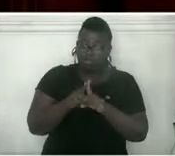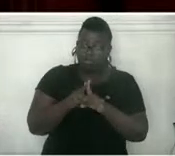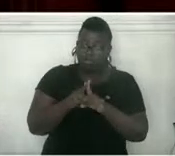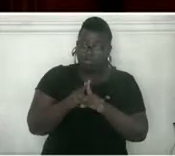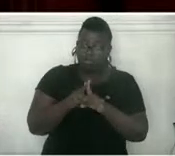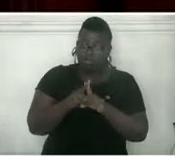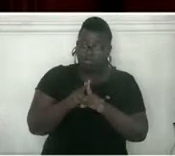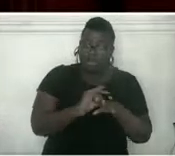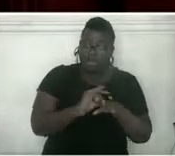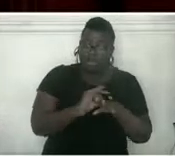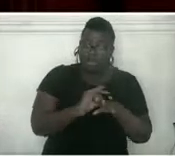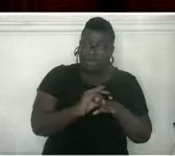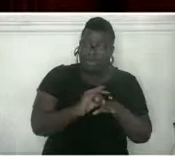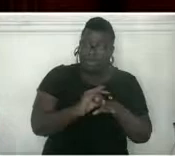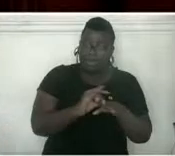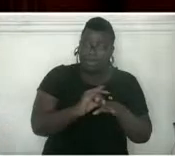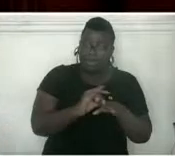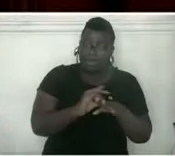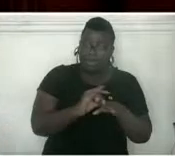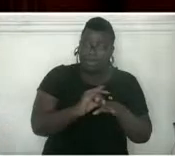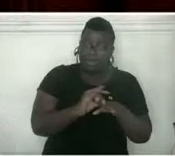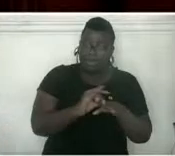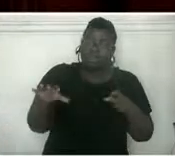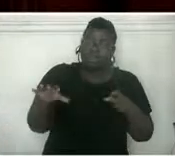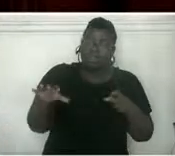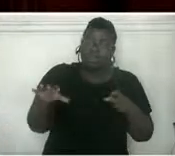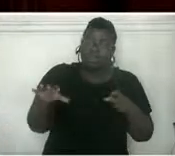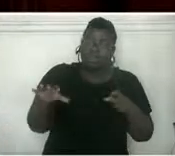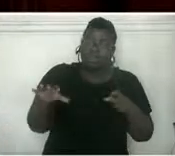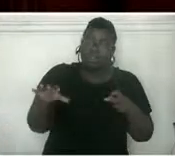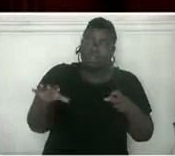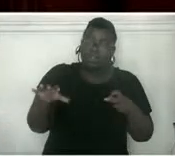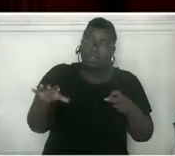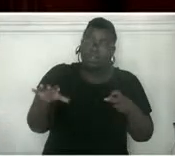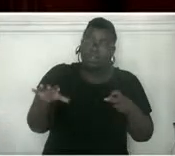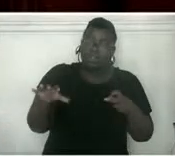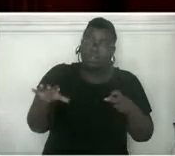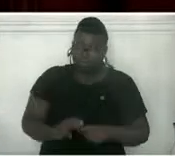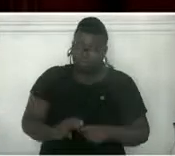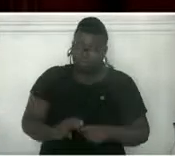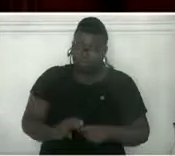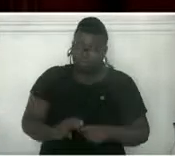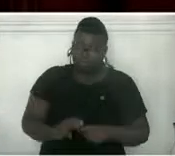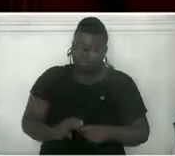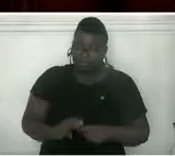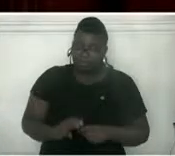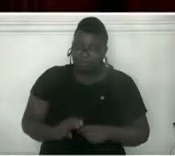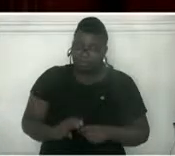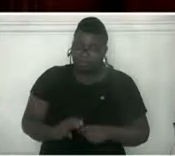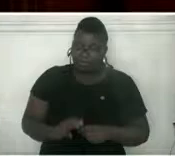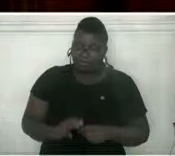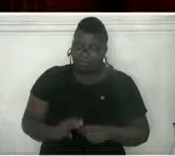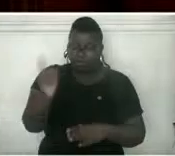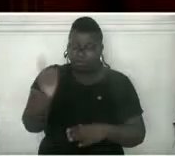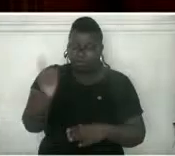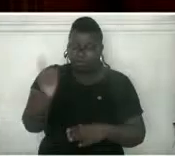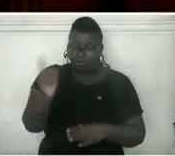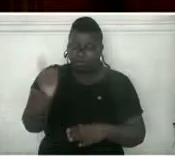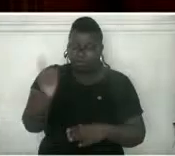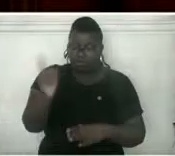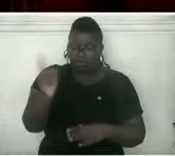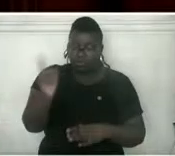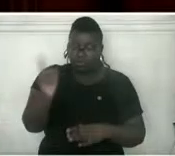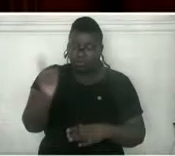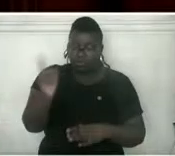on enhancing our industrial base. In this year, we will focus on the following: